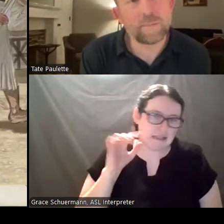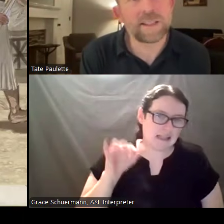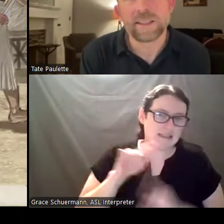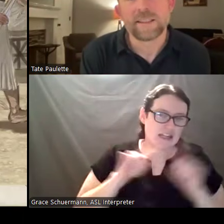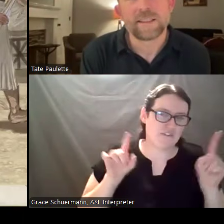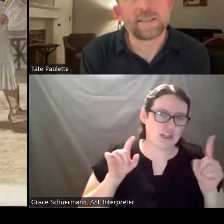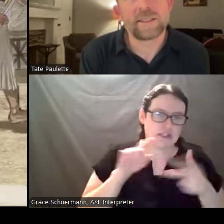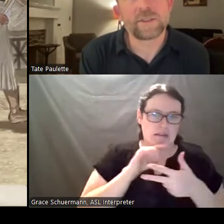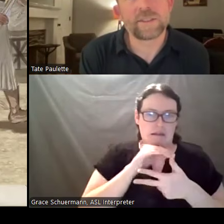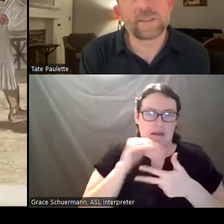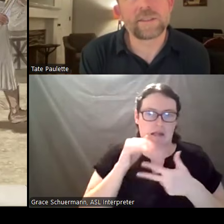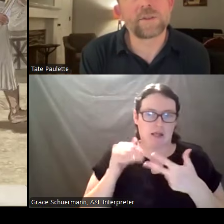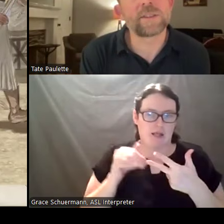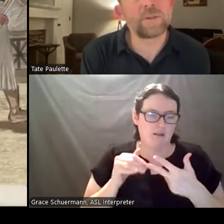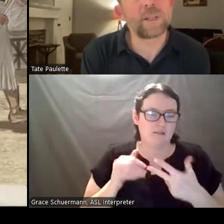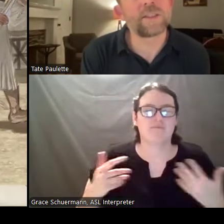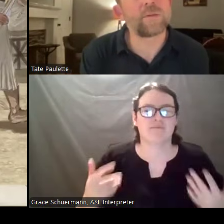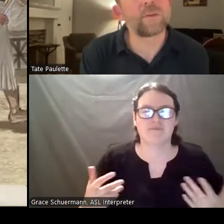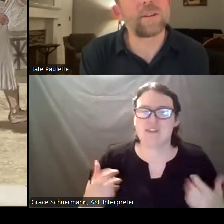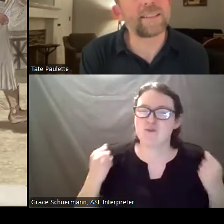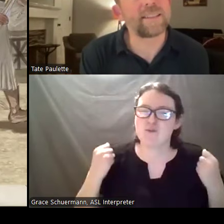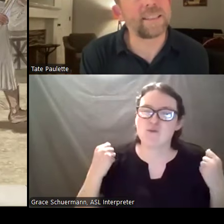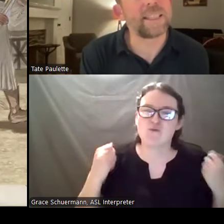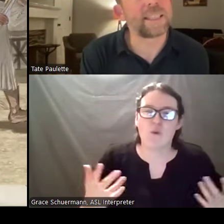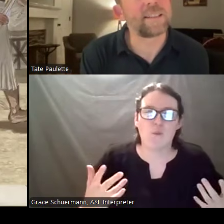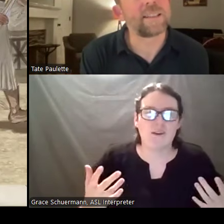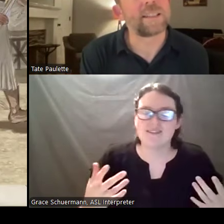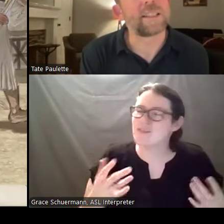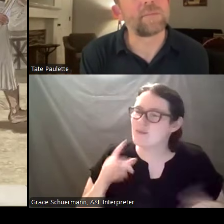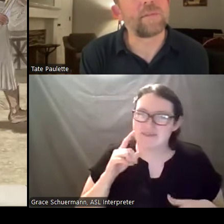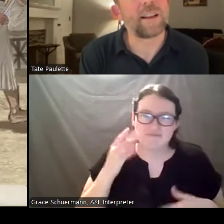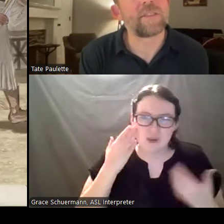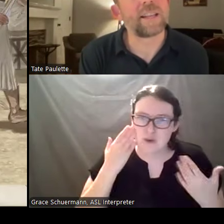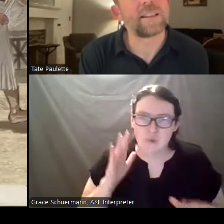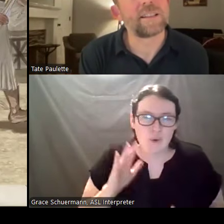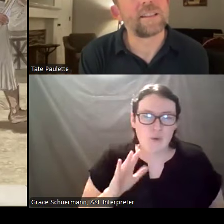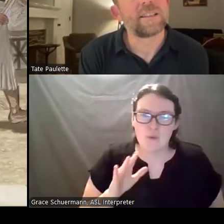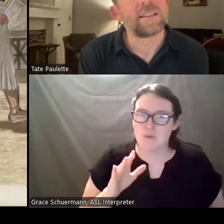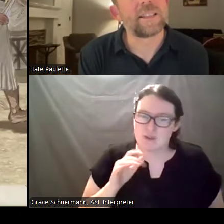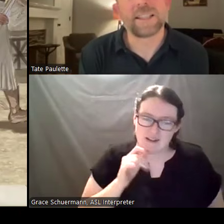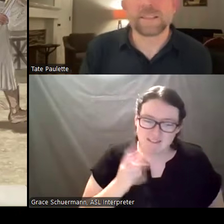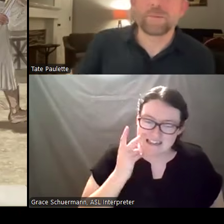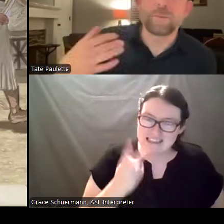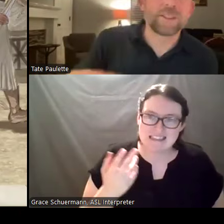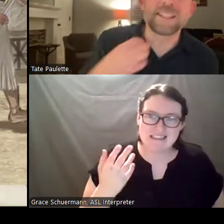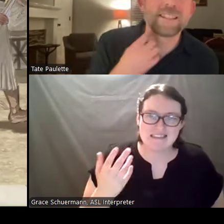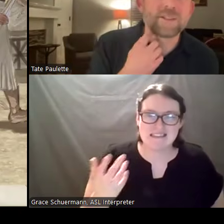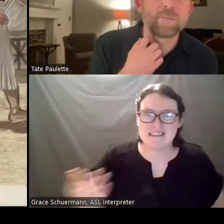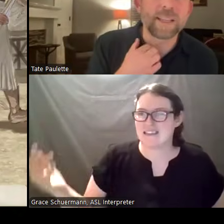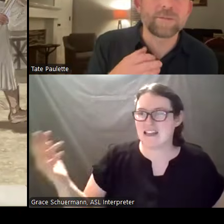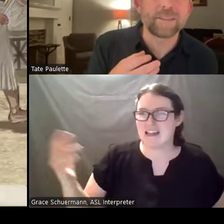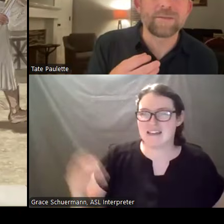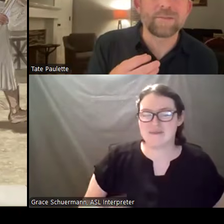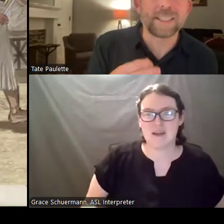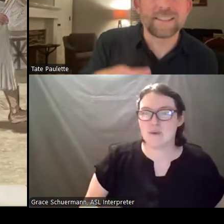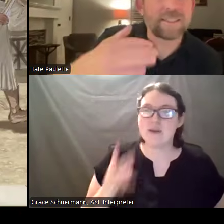differences. But there's so much that we're not seeing. I think because when we just get these sort of